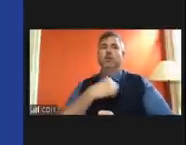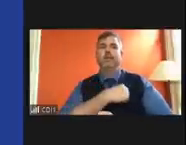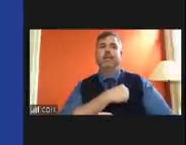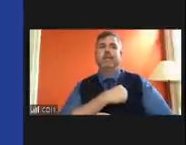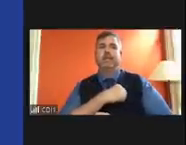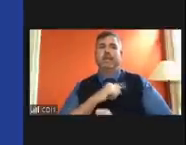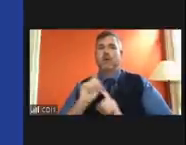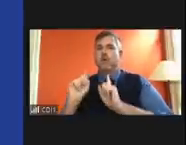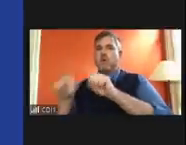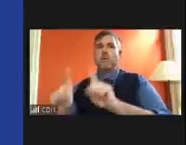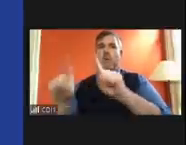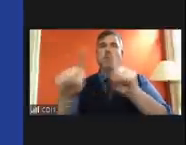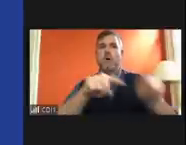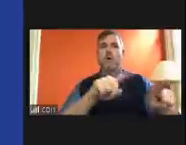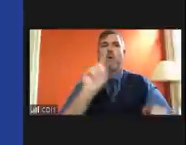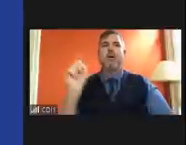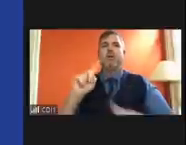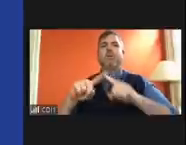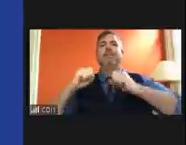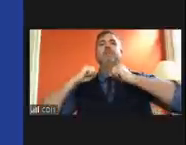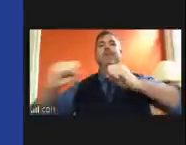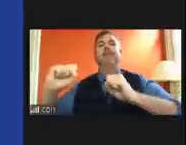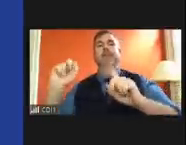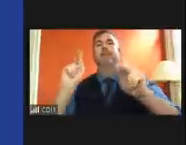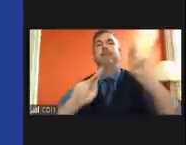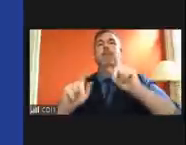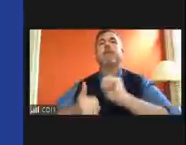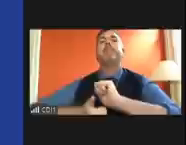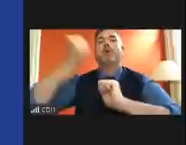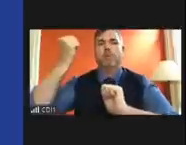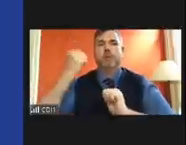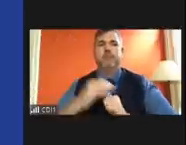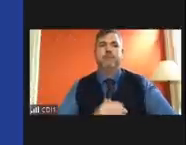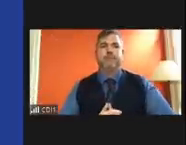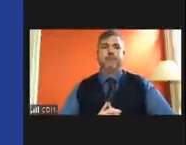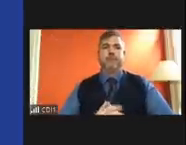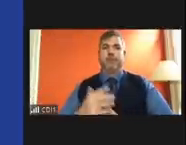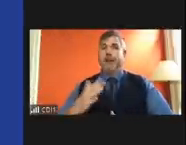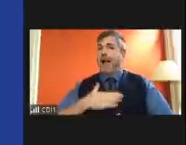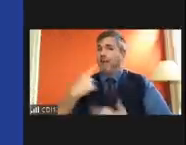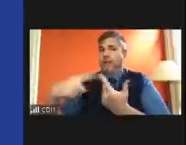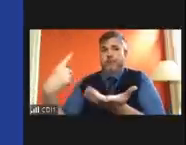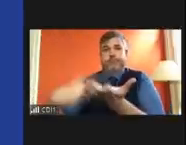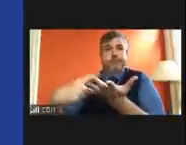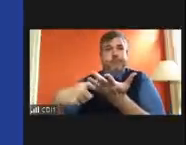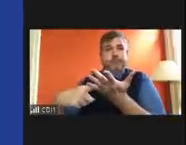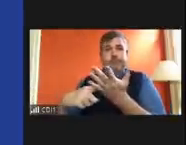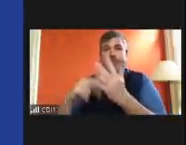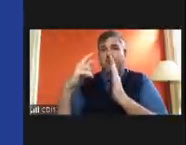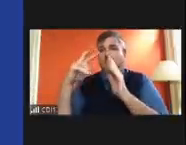the most. So I'm happy to talk about enforcement, but we're excited to be getting off the ground this week.